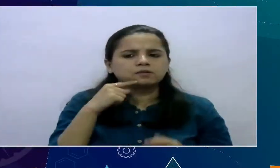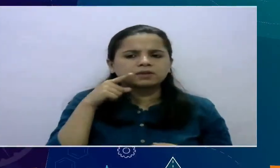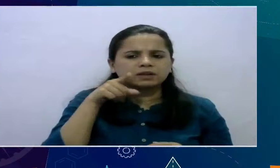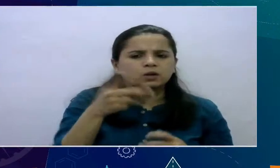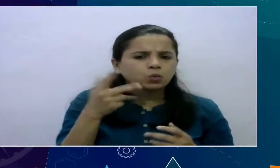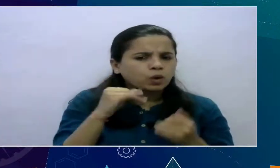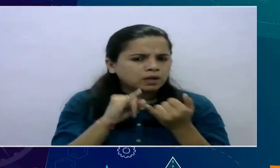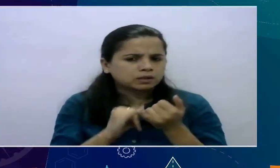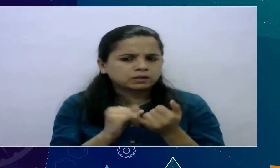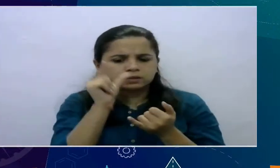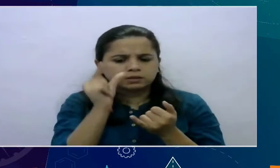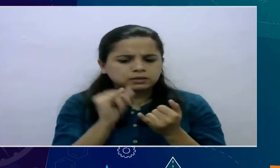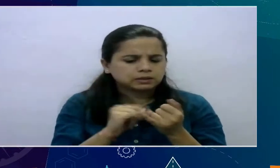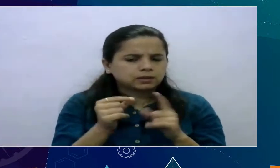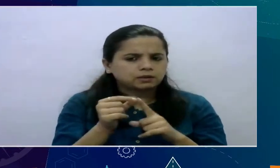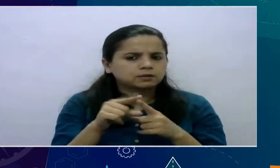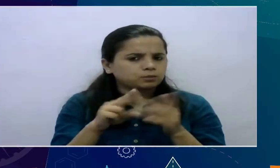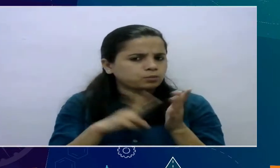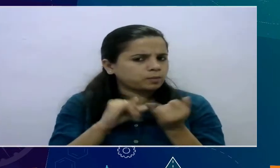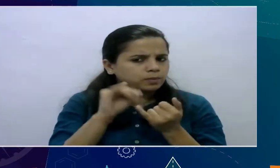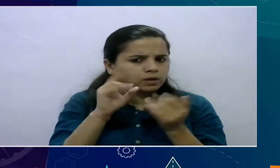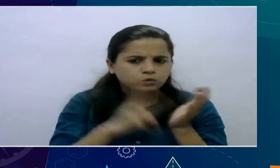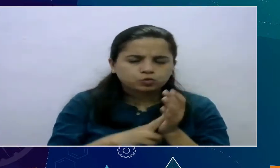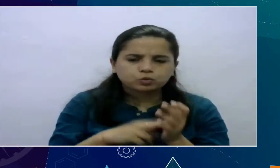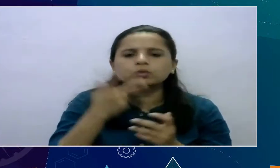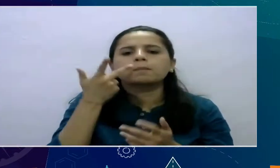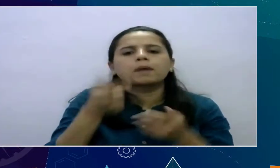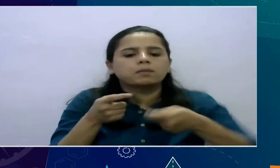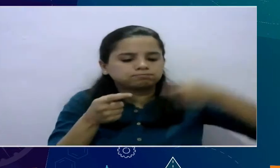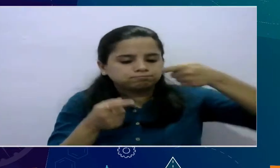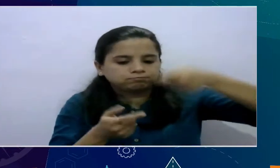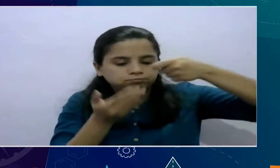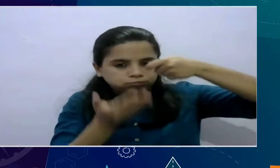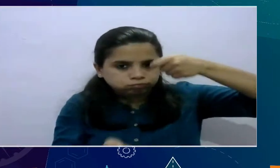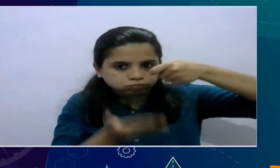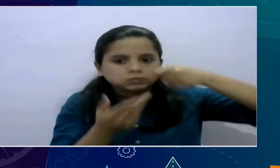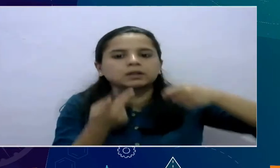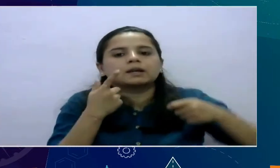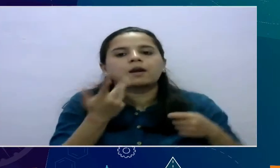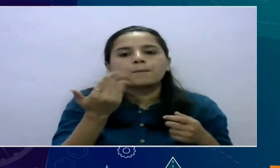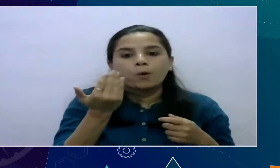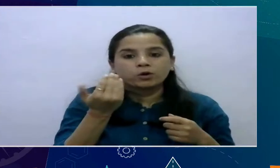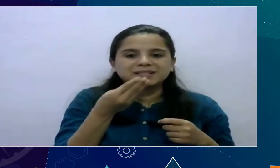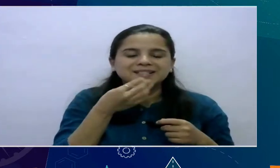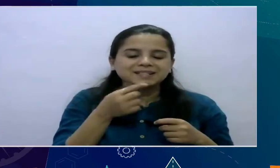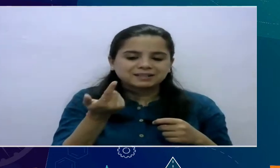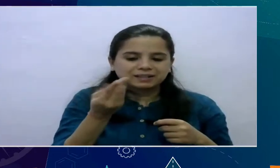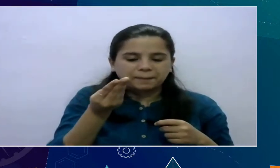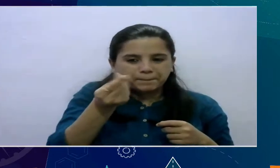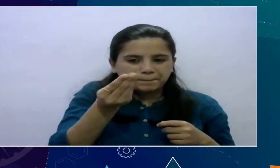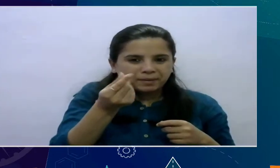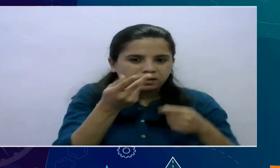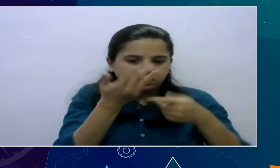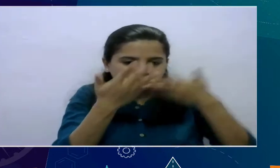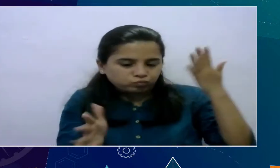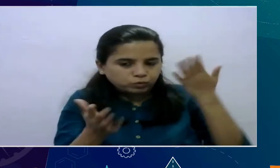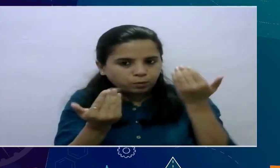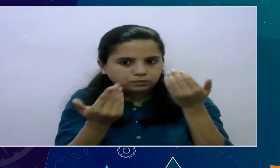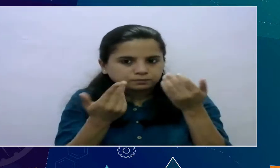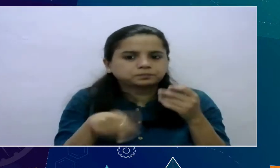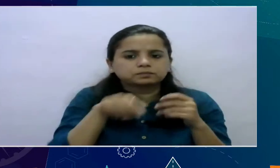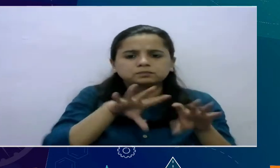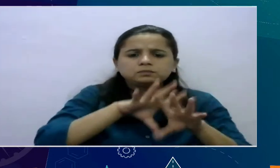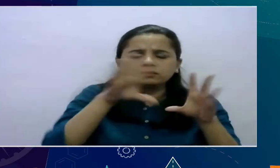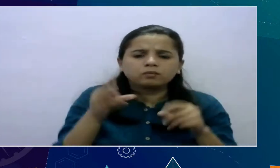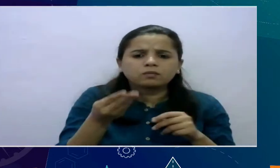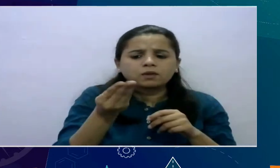suspension. Even through filtration, you were able to separate soil from water. So once the entire soil